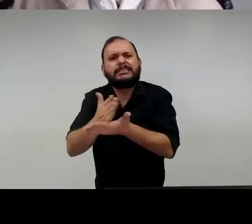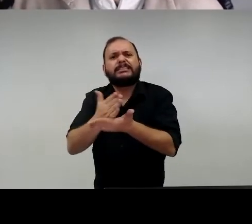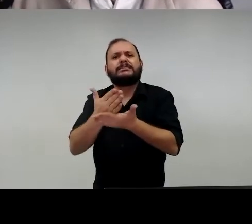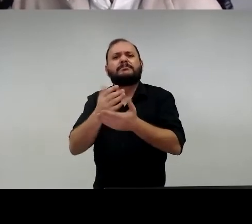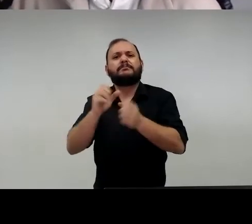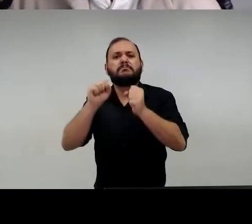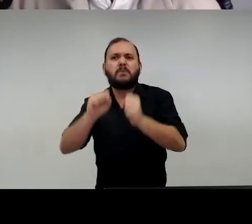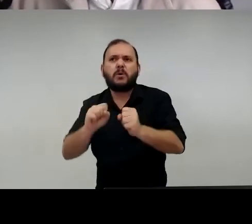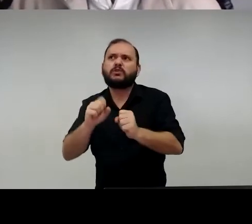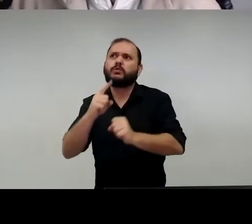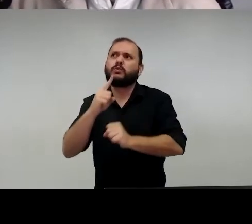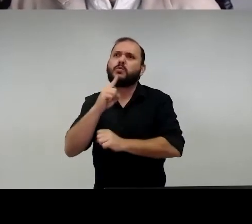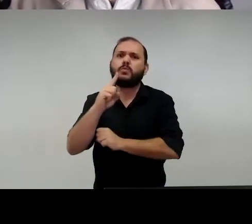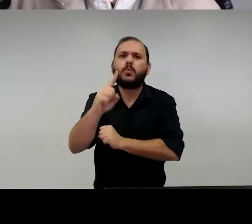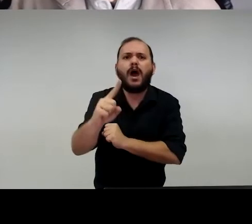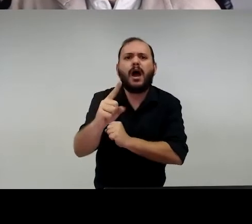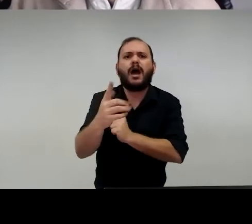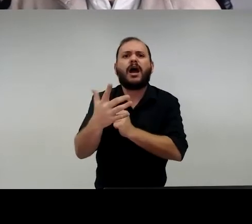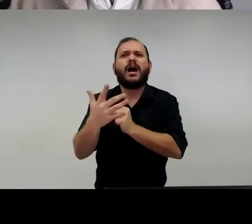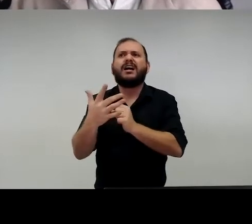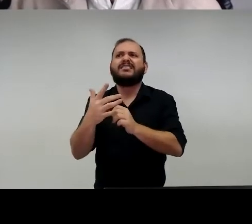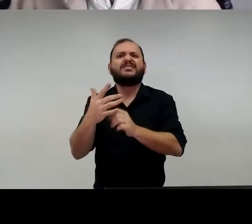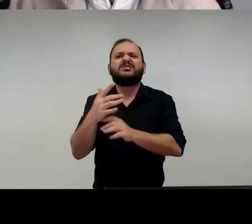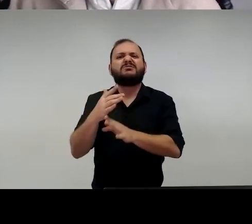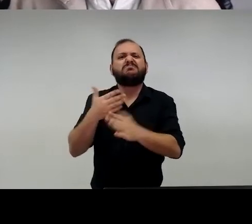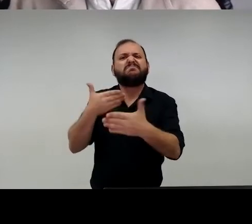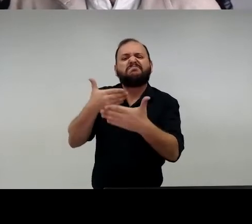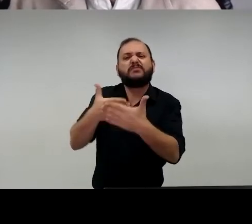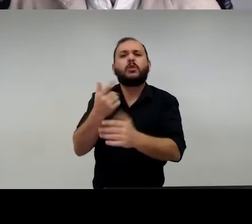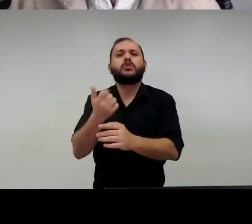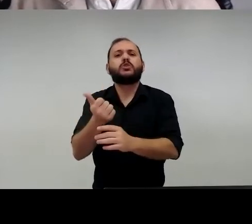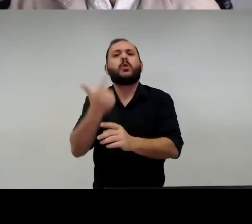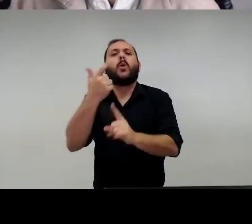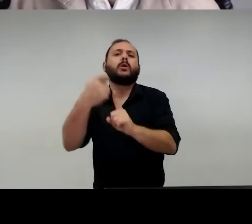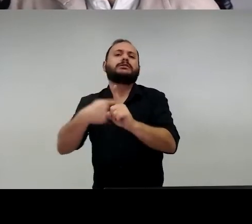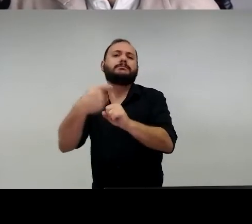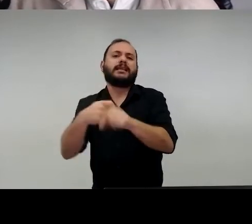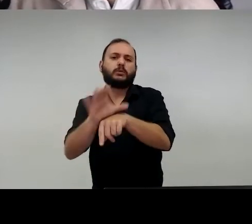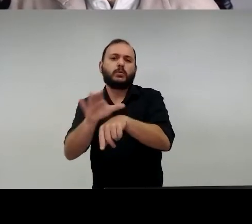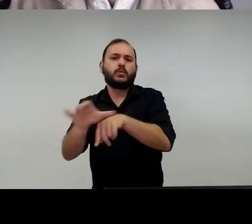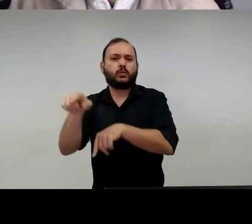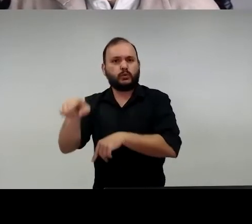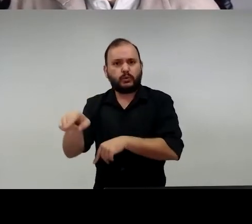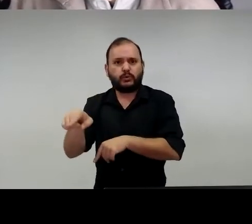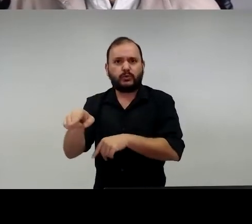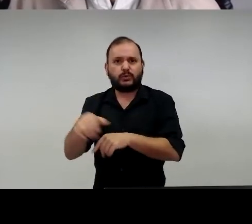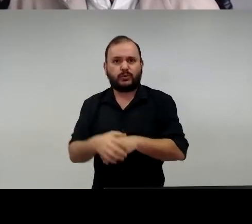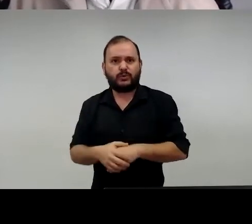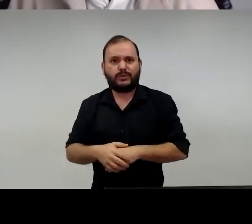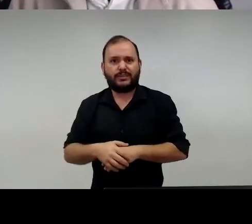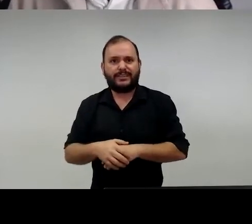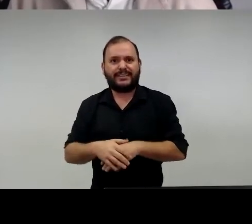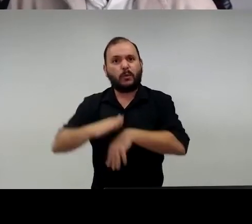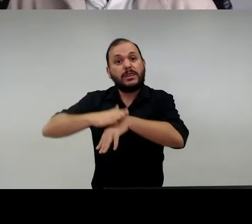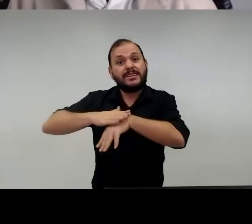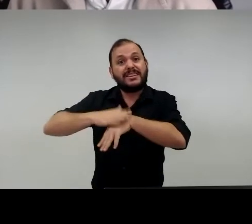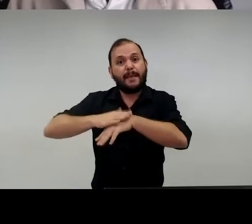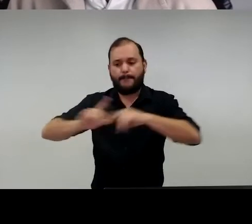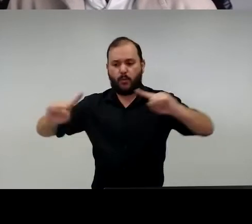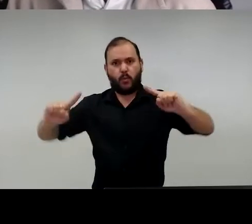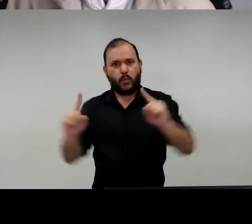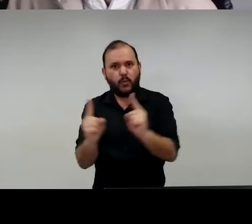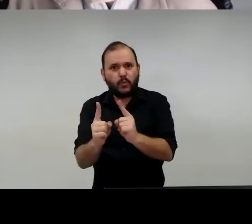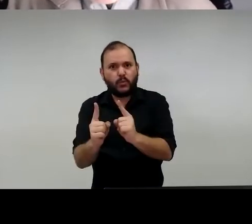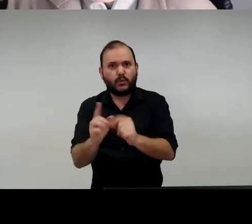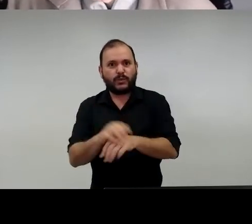academic year, which is less than 12 months, to master simultaneous, which is very, very little. Now, if you could